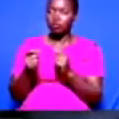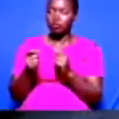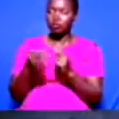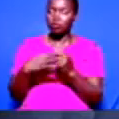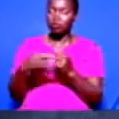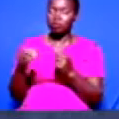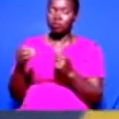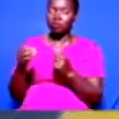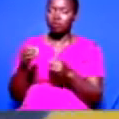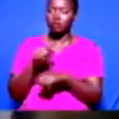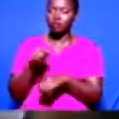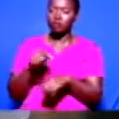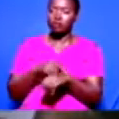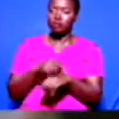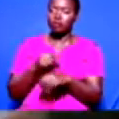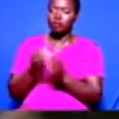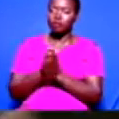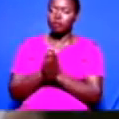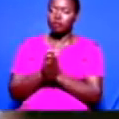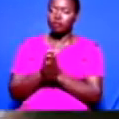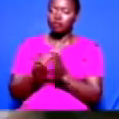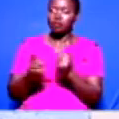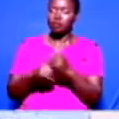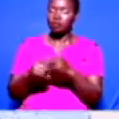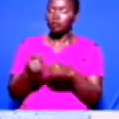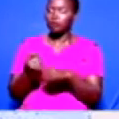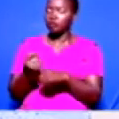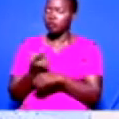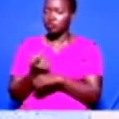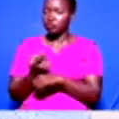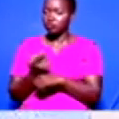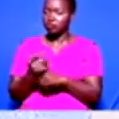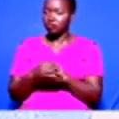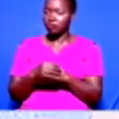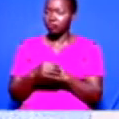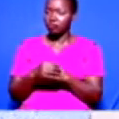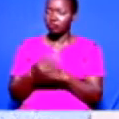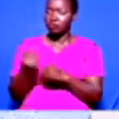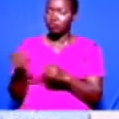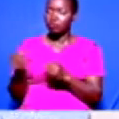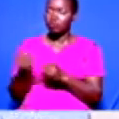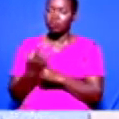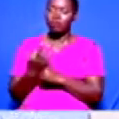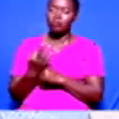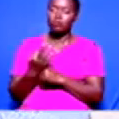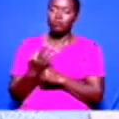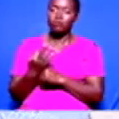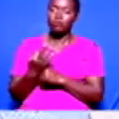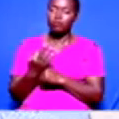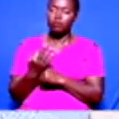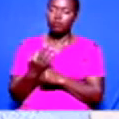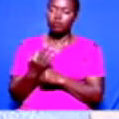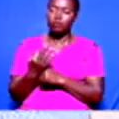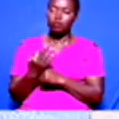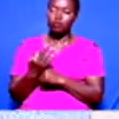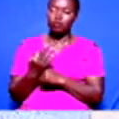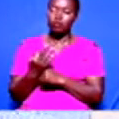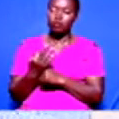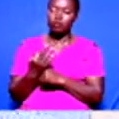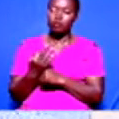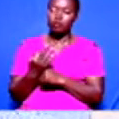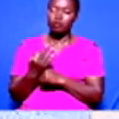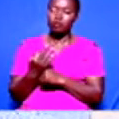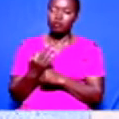footage into a 96-minute feature documentary. Around 2013, and then we kept filming